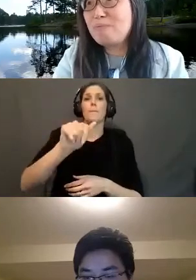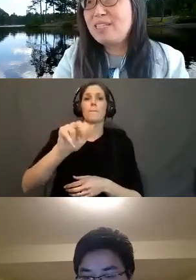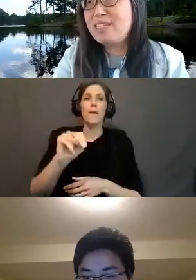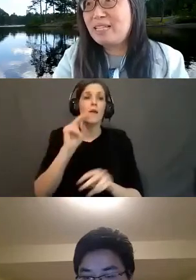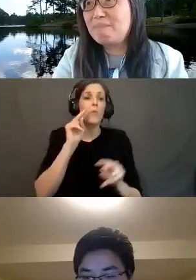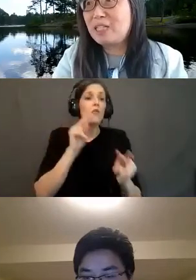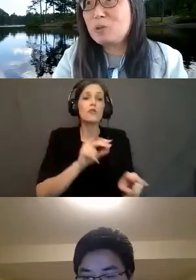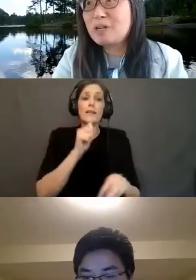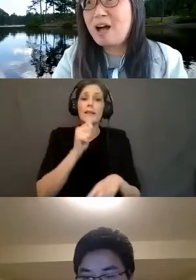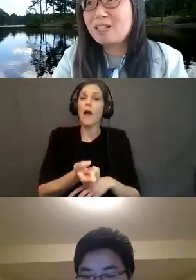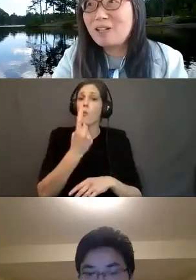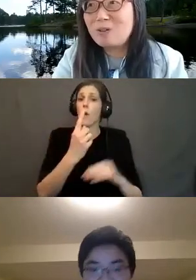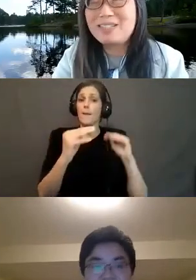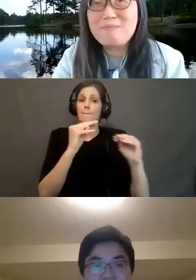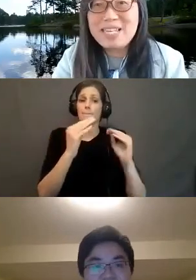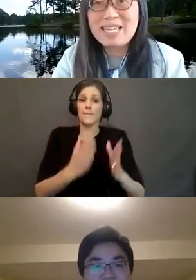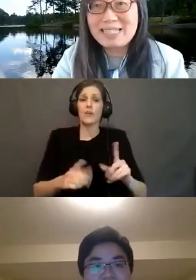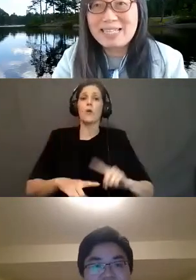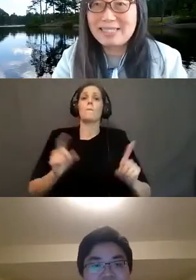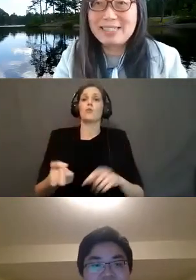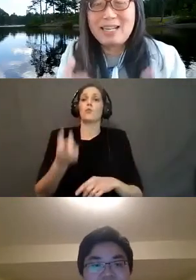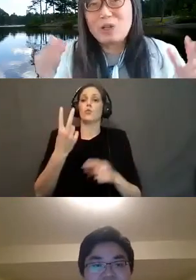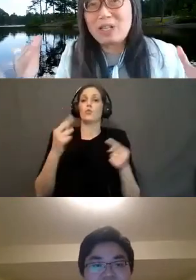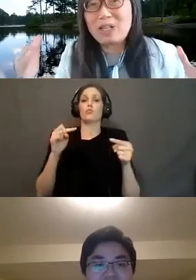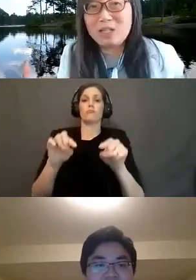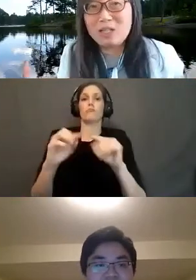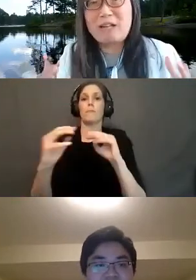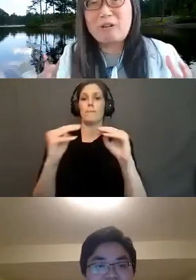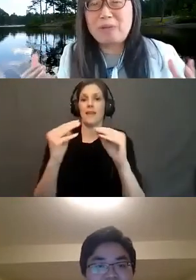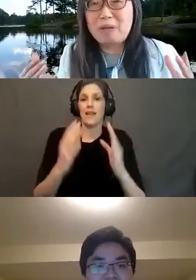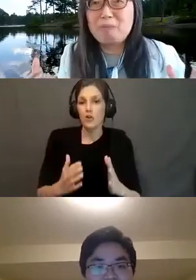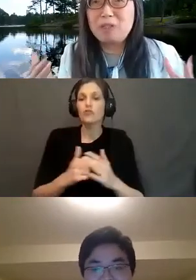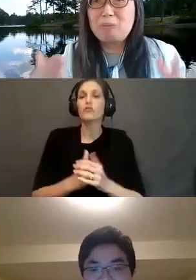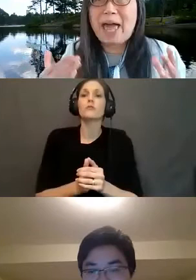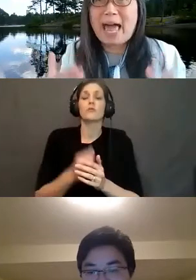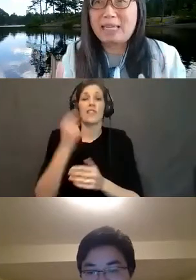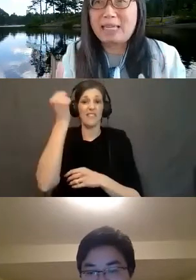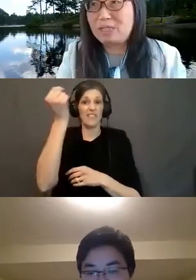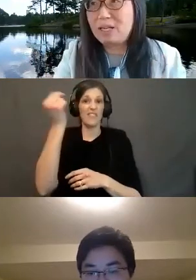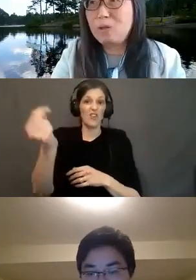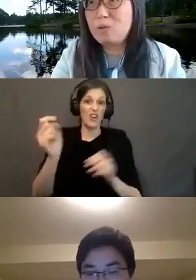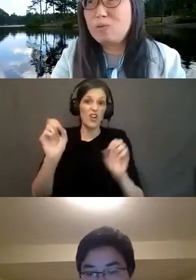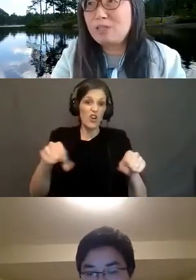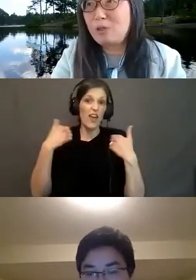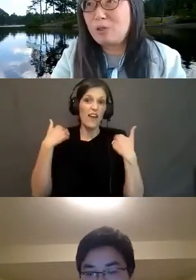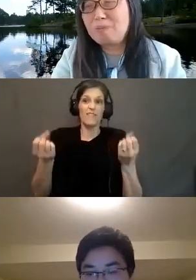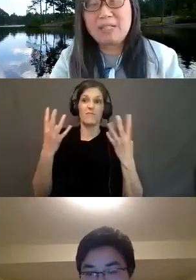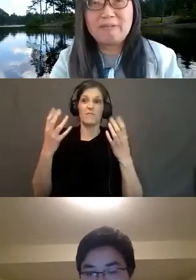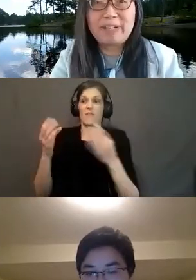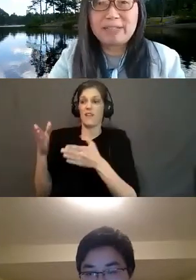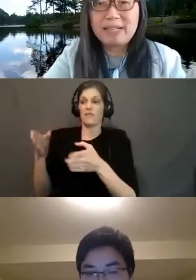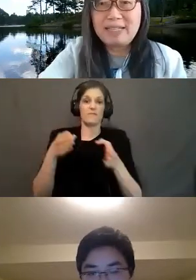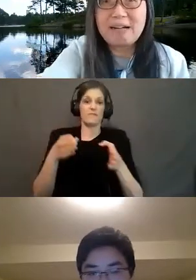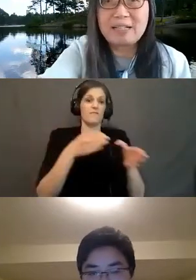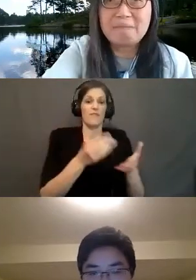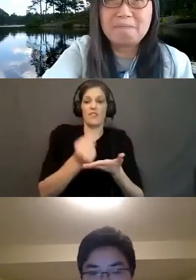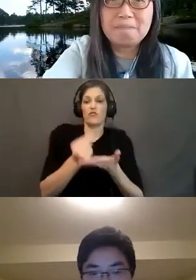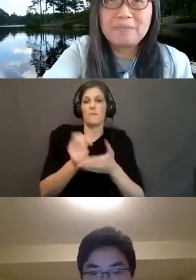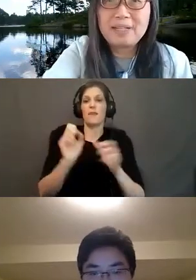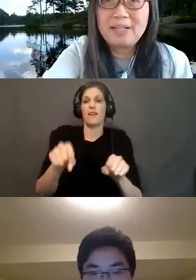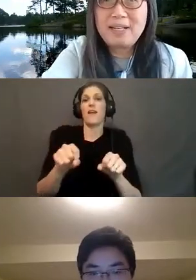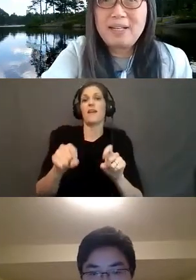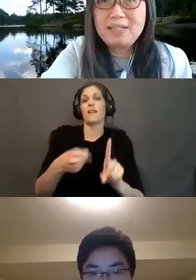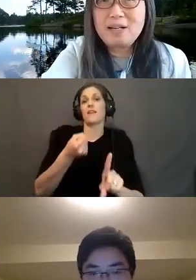just one mediator, but the two concurrent mediators. As in theory, there could be multiple pathways through which the treatment can affect the